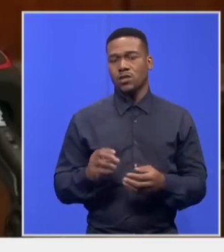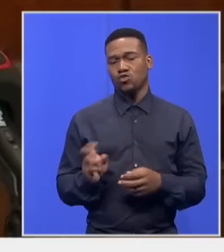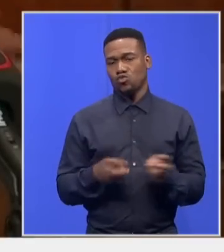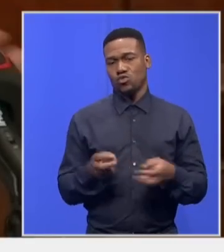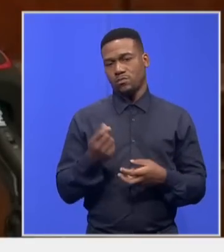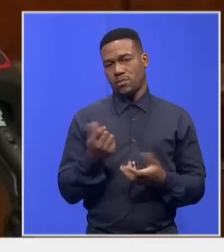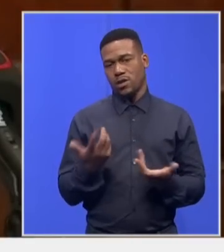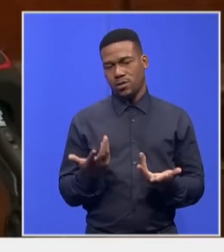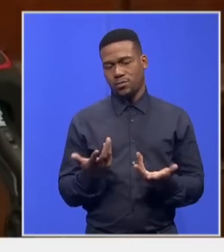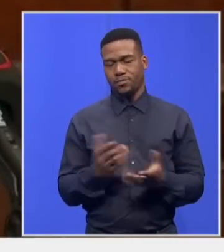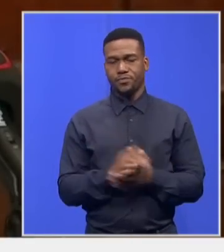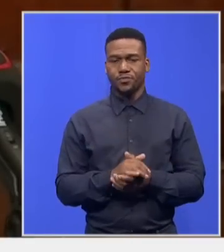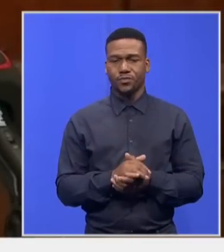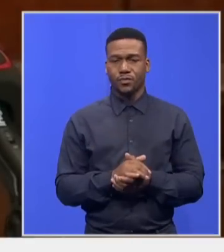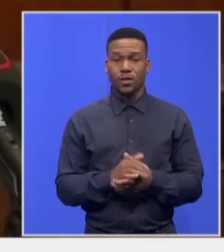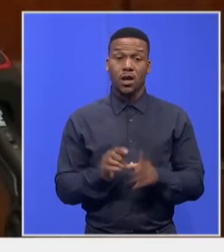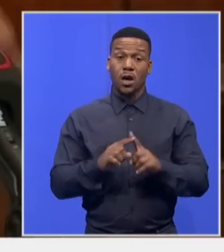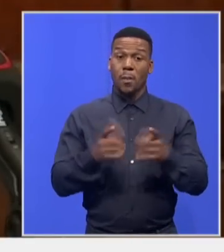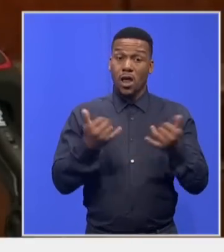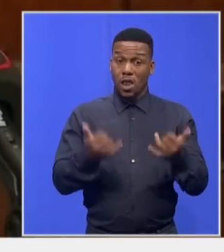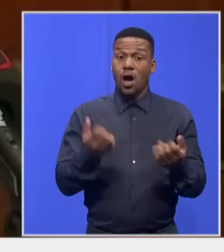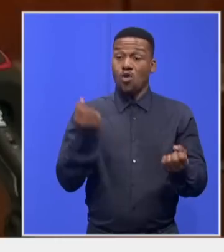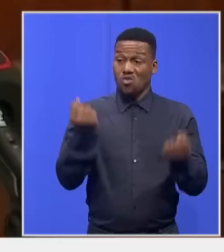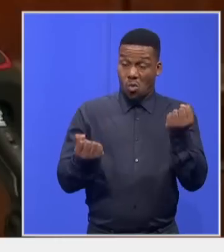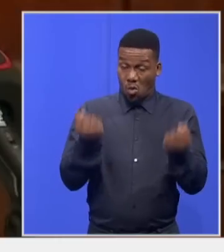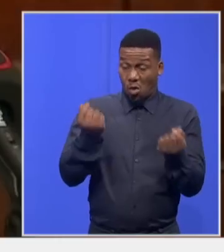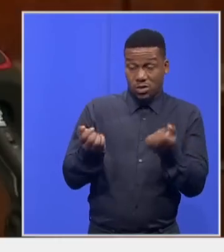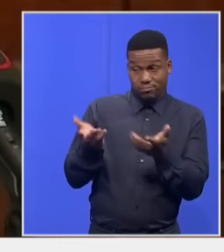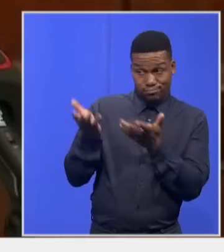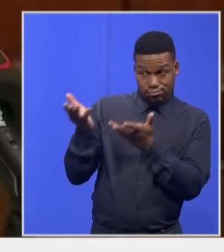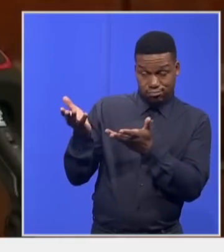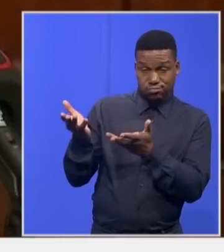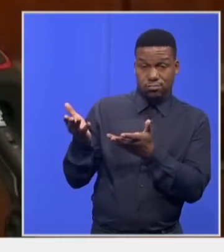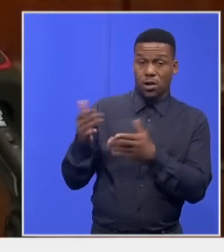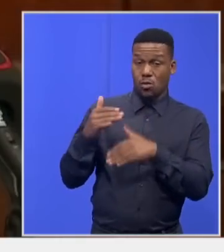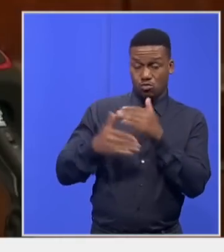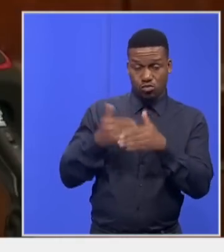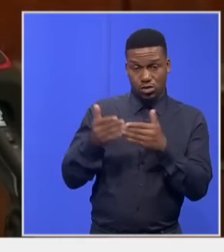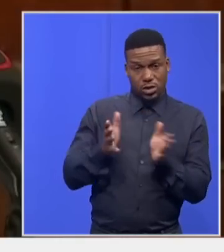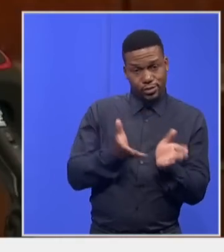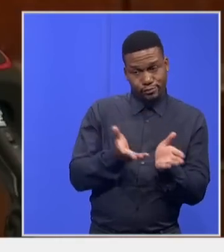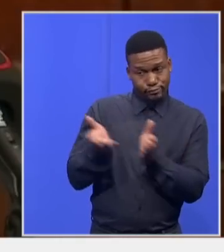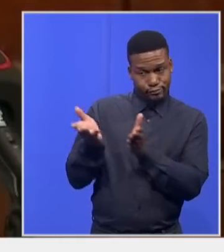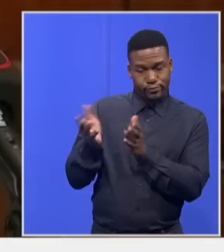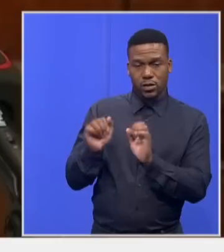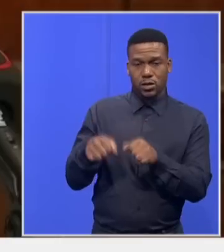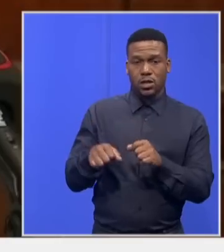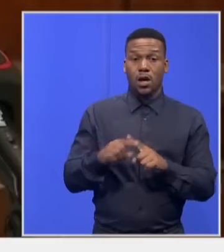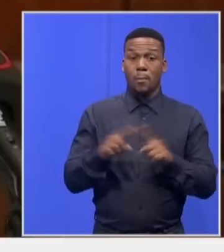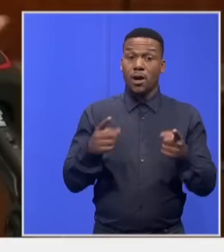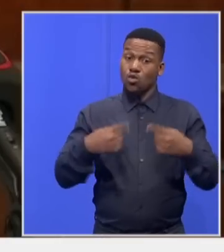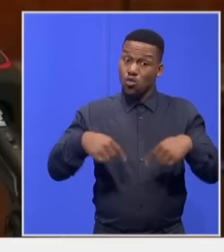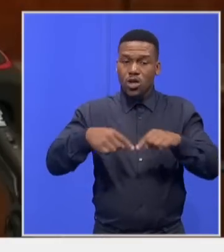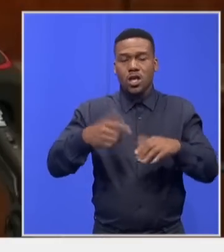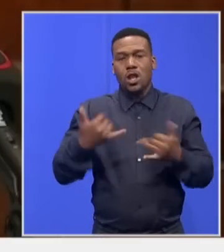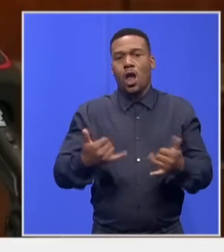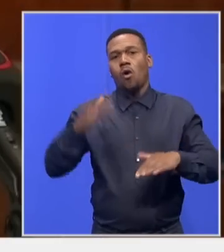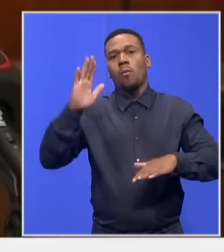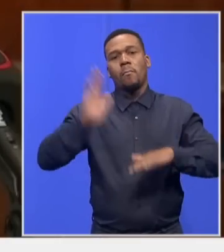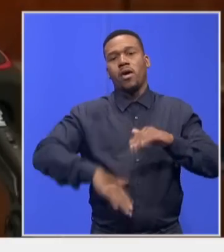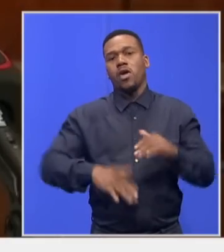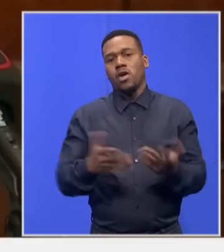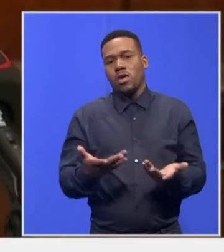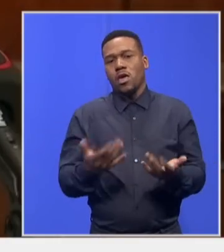the courts, and there's a judicial process that is unfolding. So what I'm saying is that we are paying the penalty, if you like, for